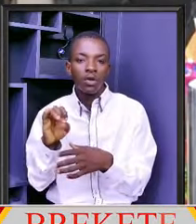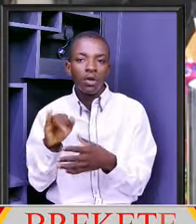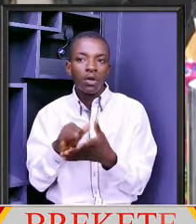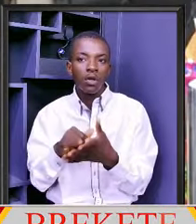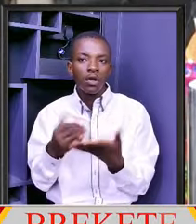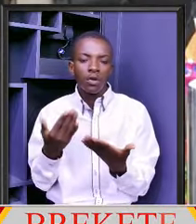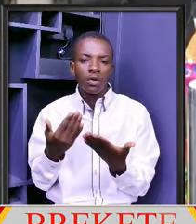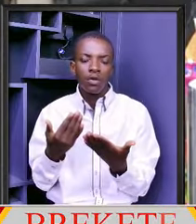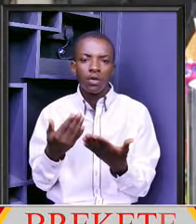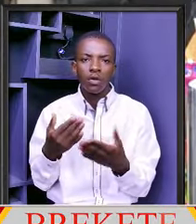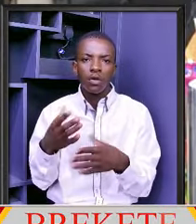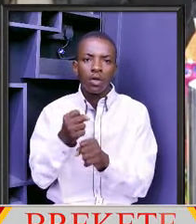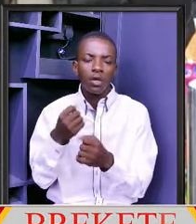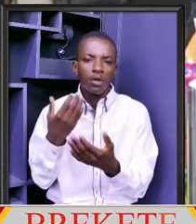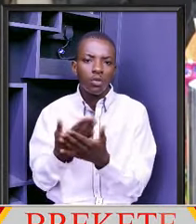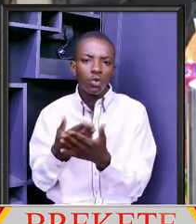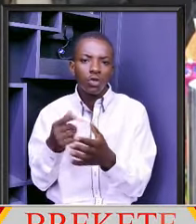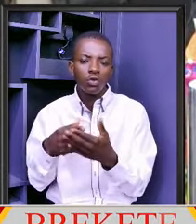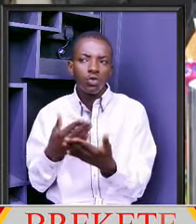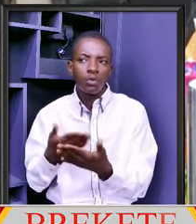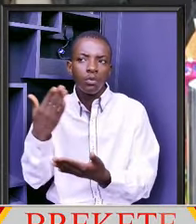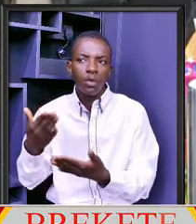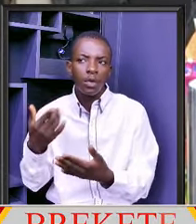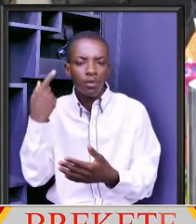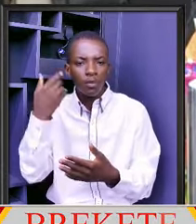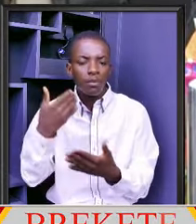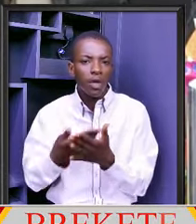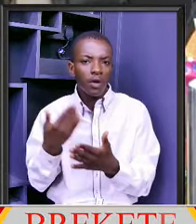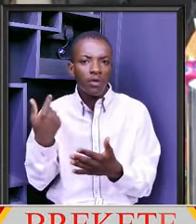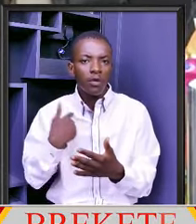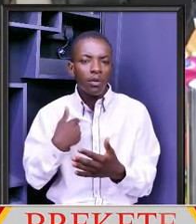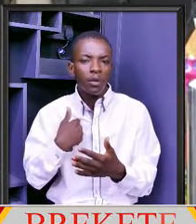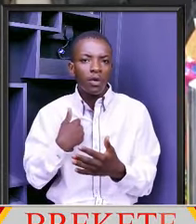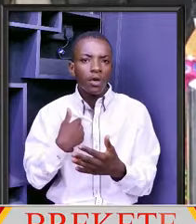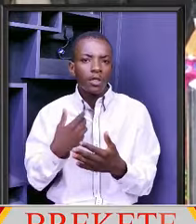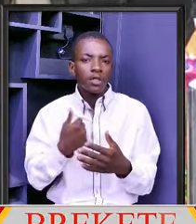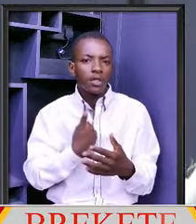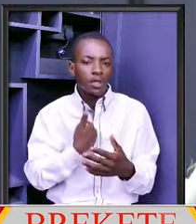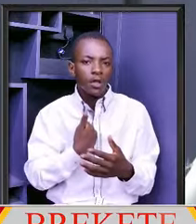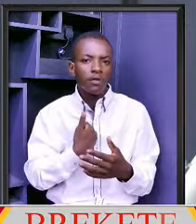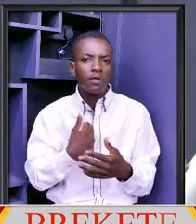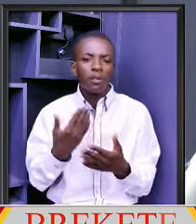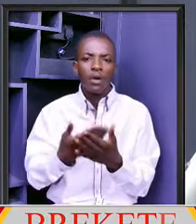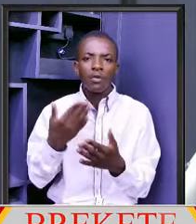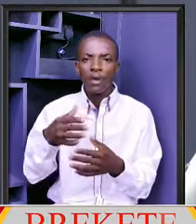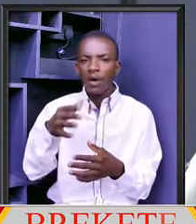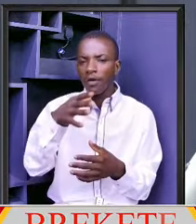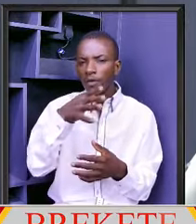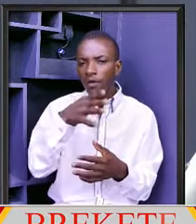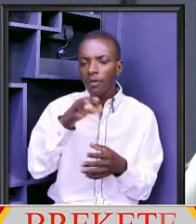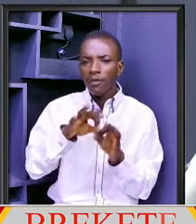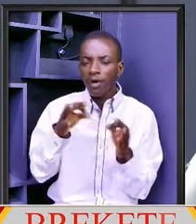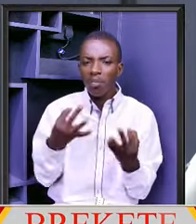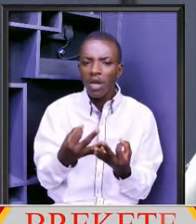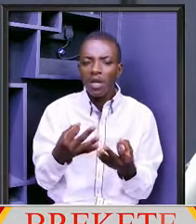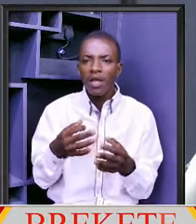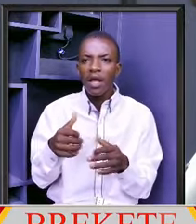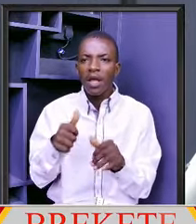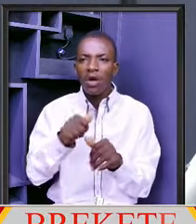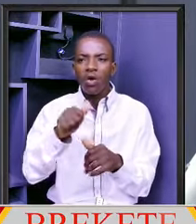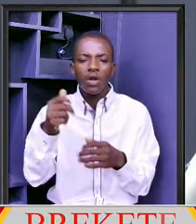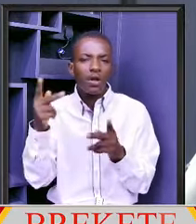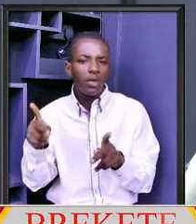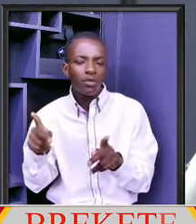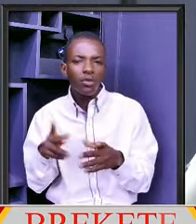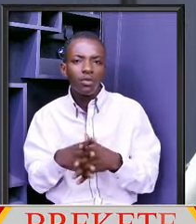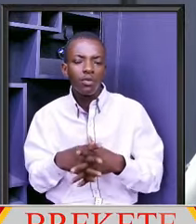citizenship. I get the money to buy. To buy for myself, buy for my mother, buy for my relations, buy for my family, buy for other